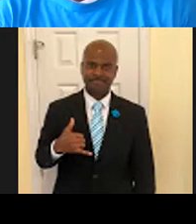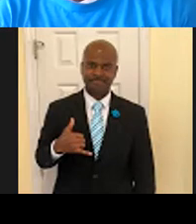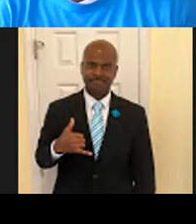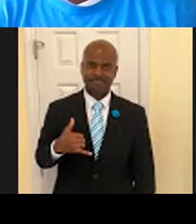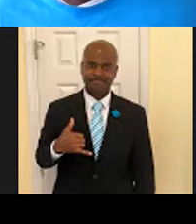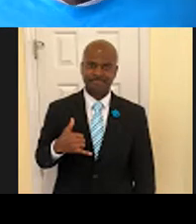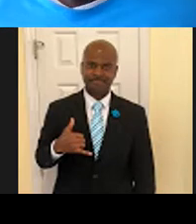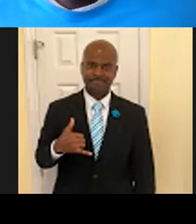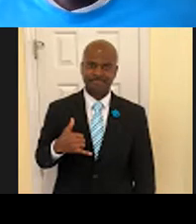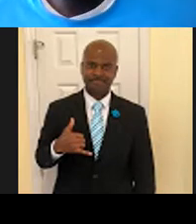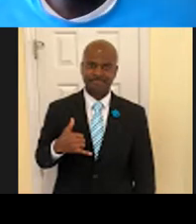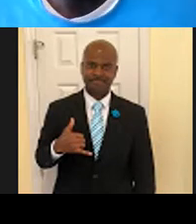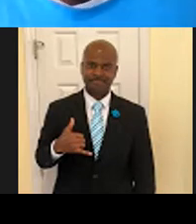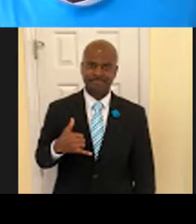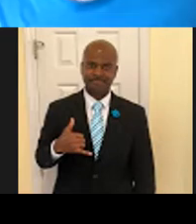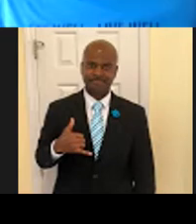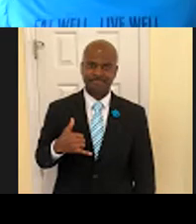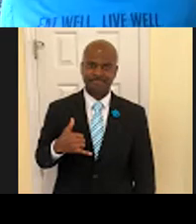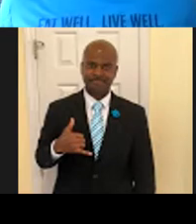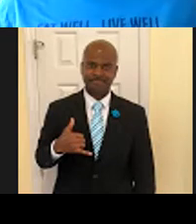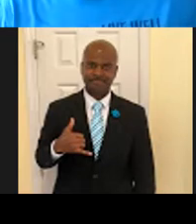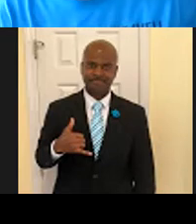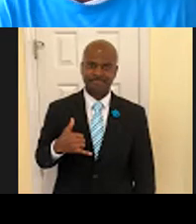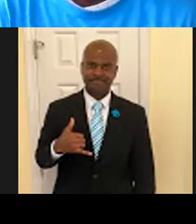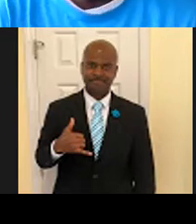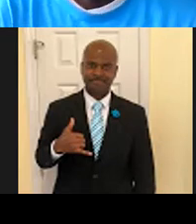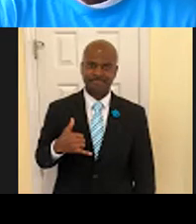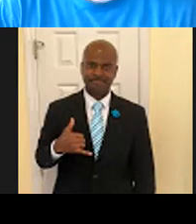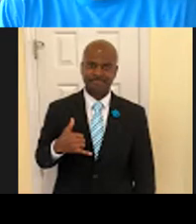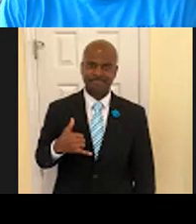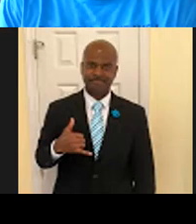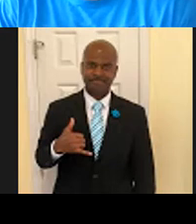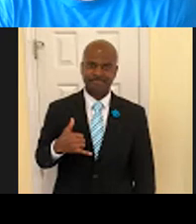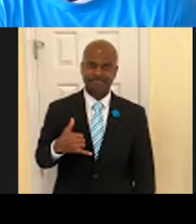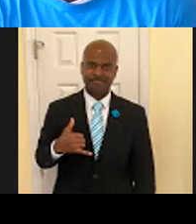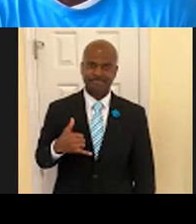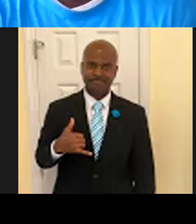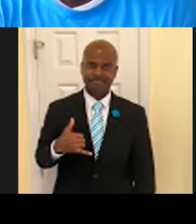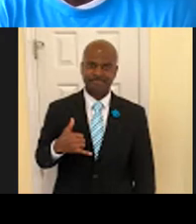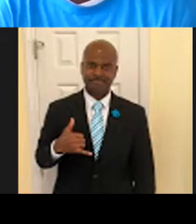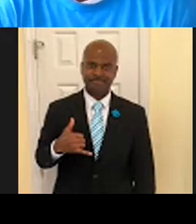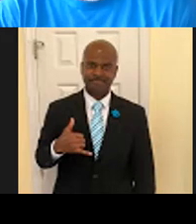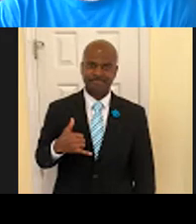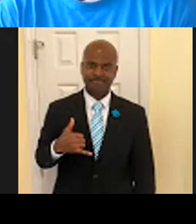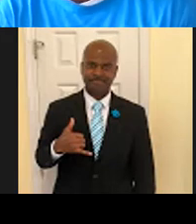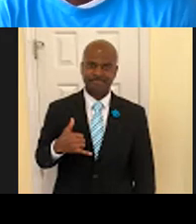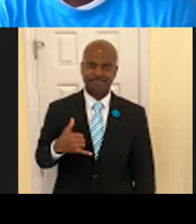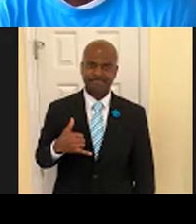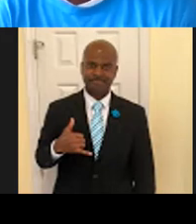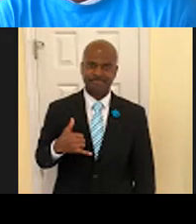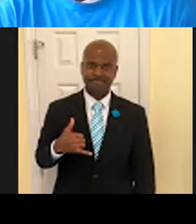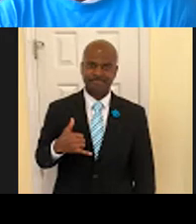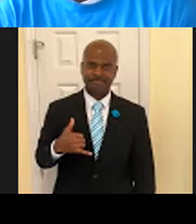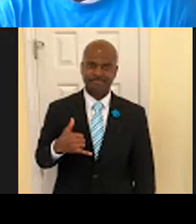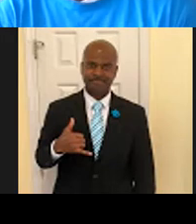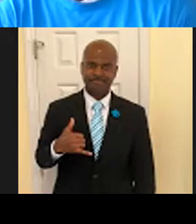question. I've been given a couple of Tower Gardens myself, and so those, you will not find those parts on my website.